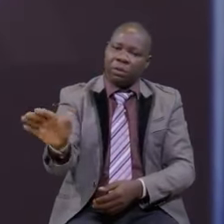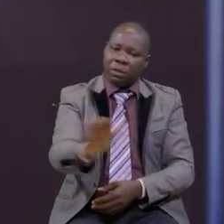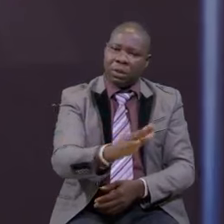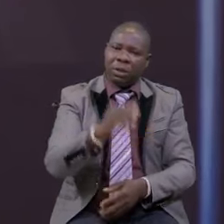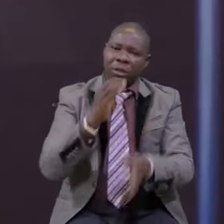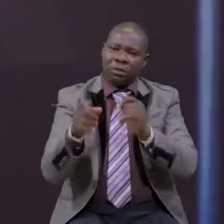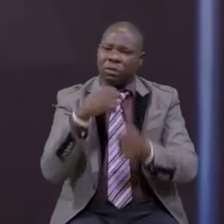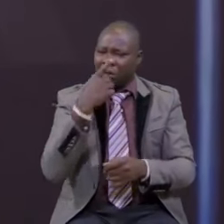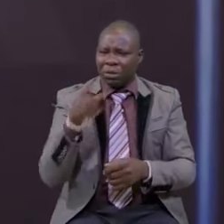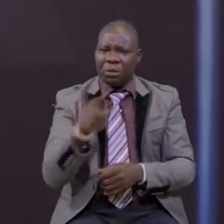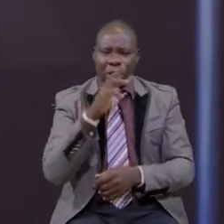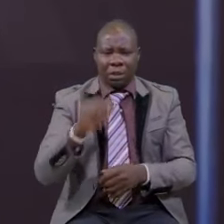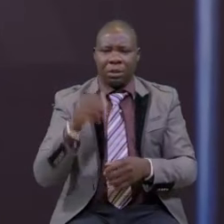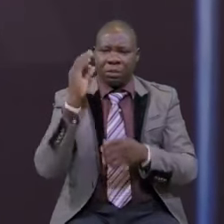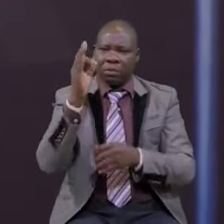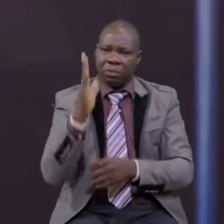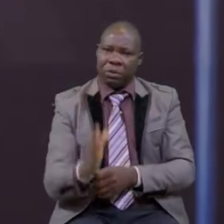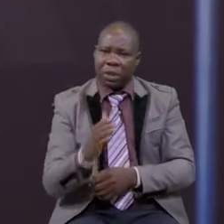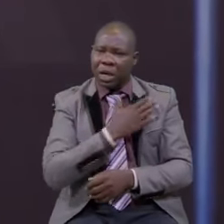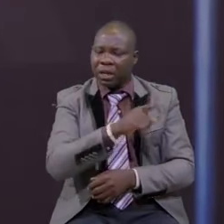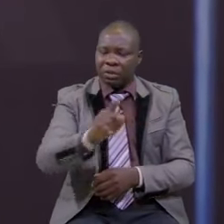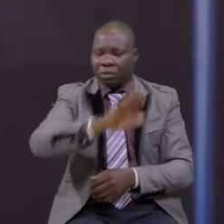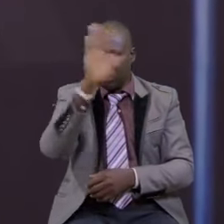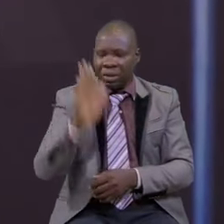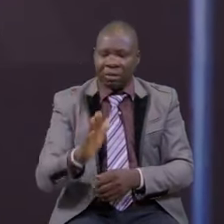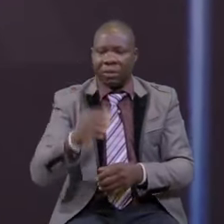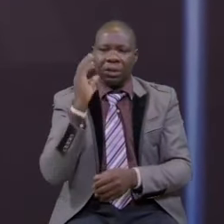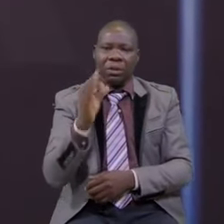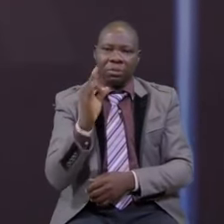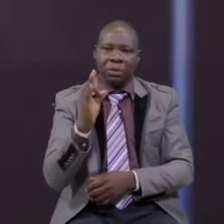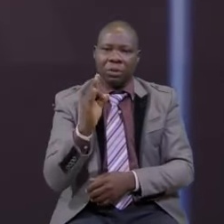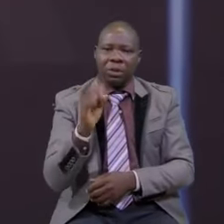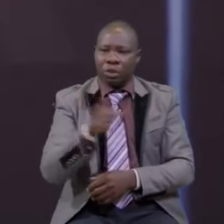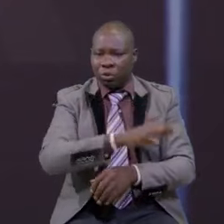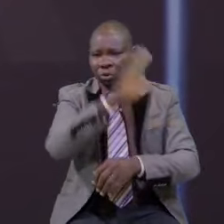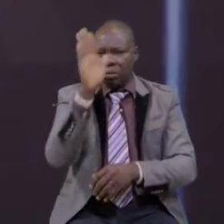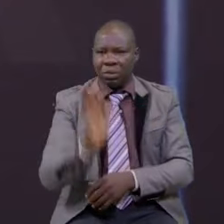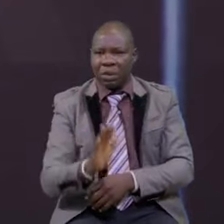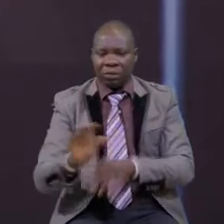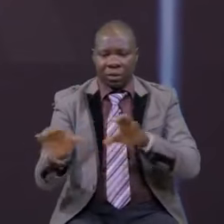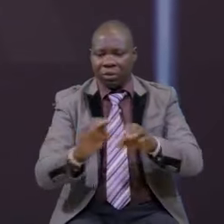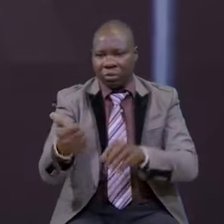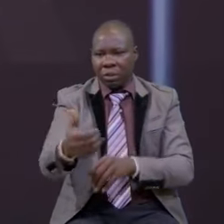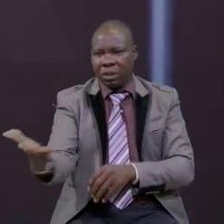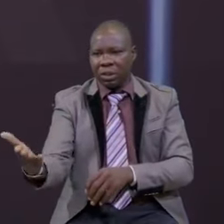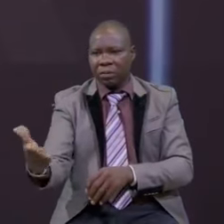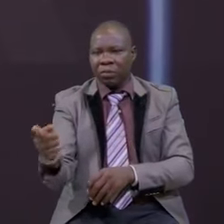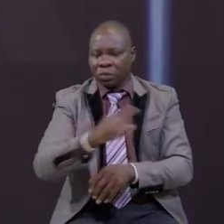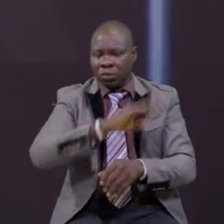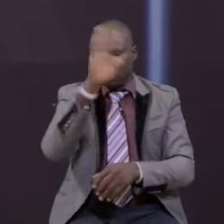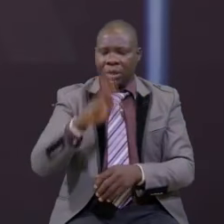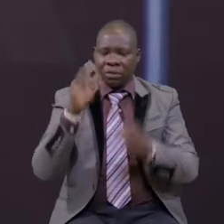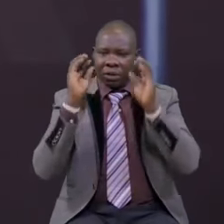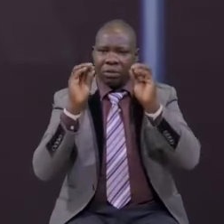and you're sitting down and you never minister and you never do anything and you never touch